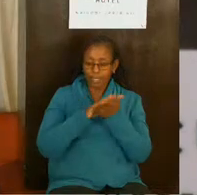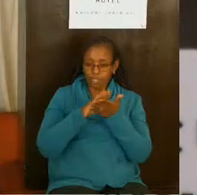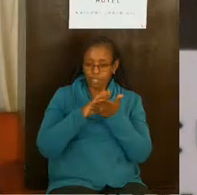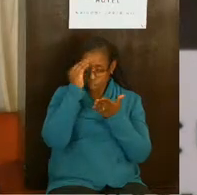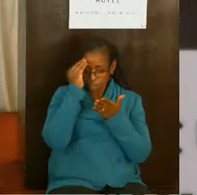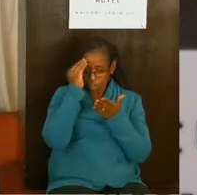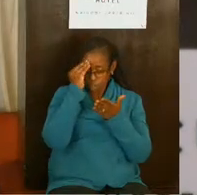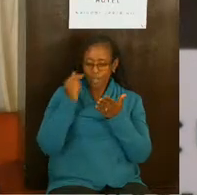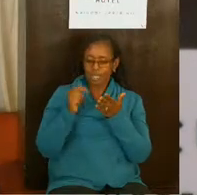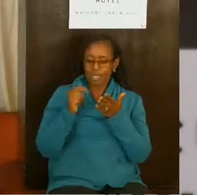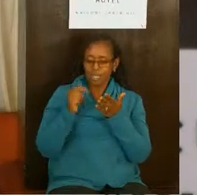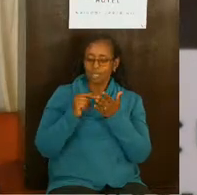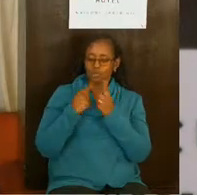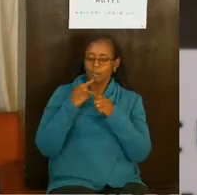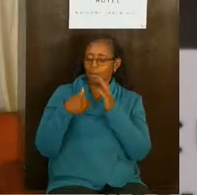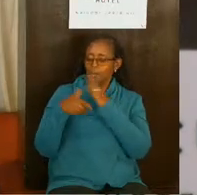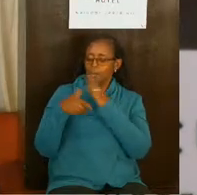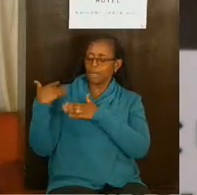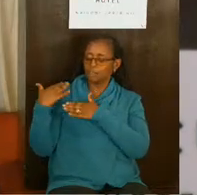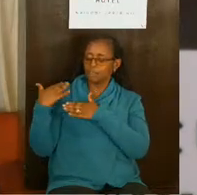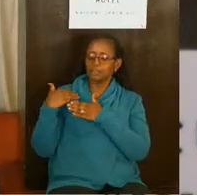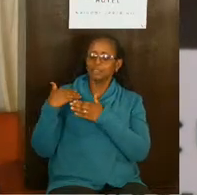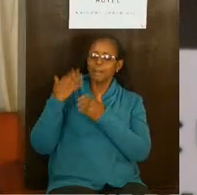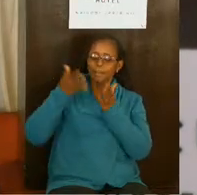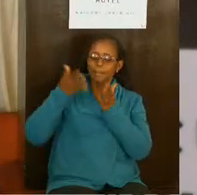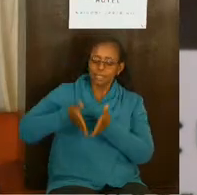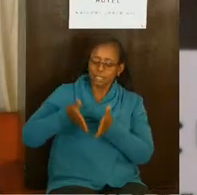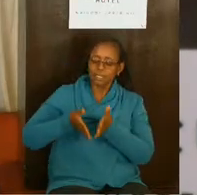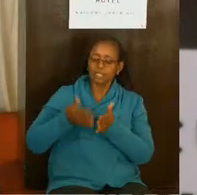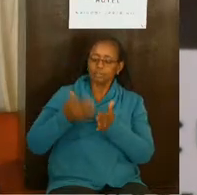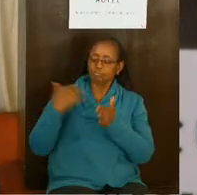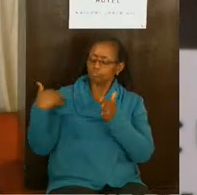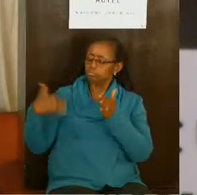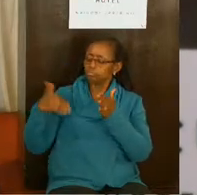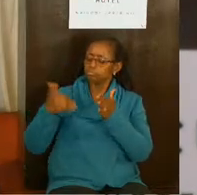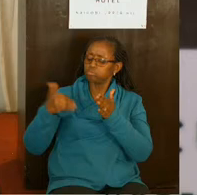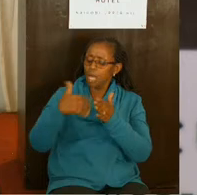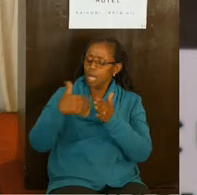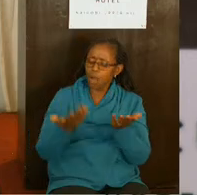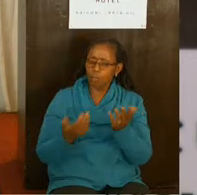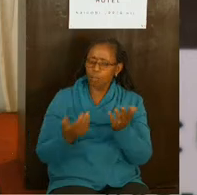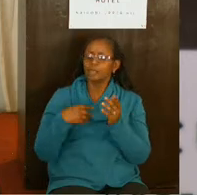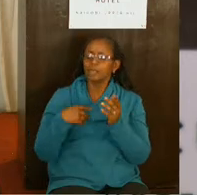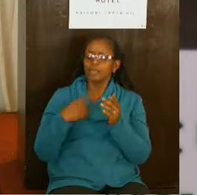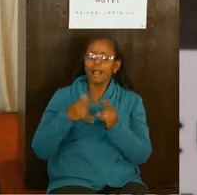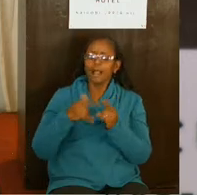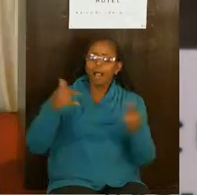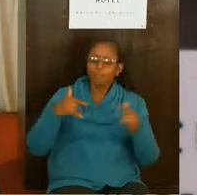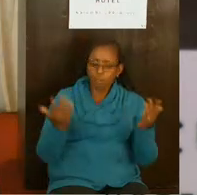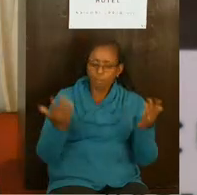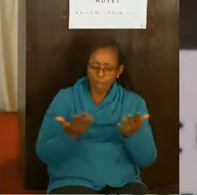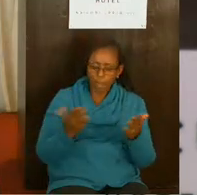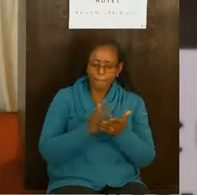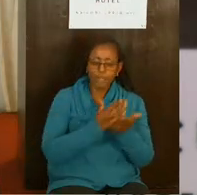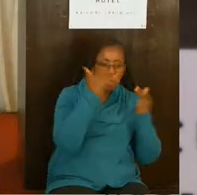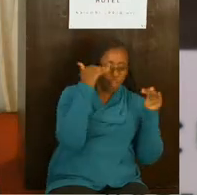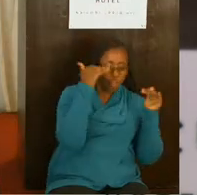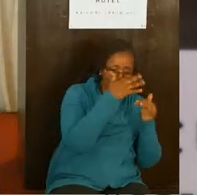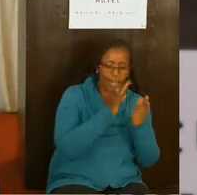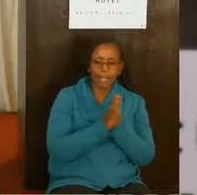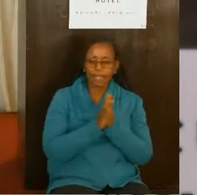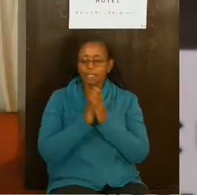present developments and then look at the difference the gap between theory and practice